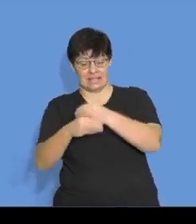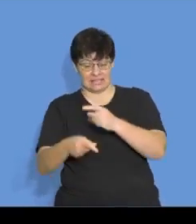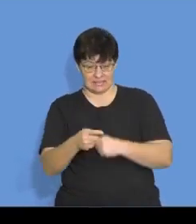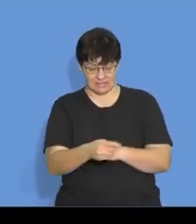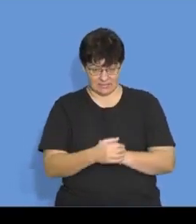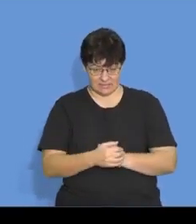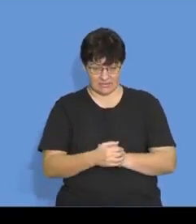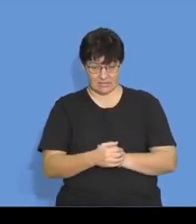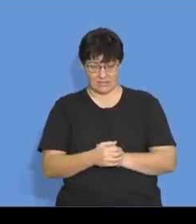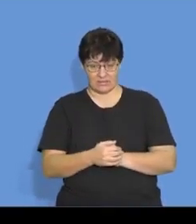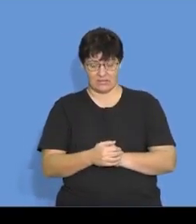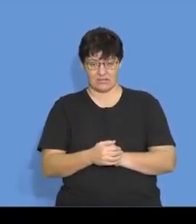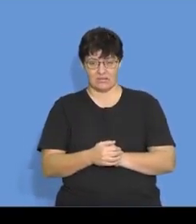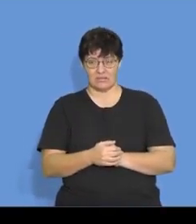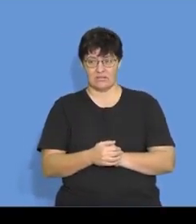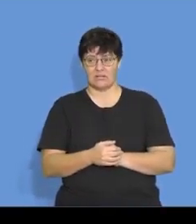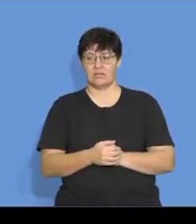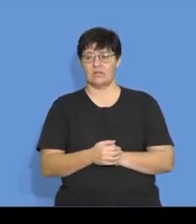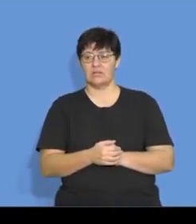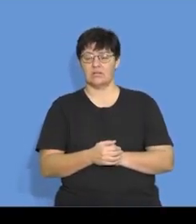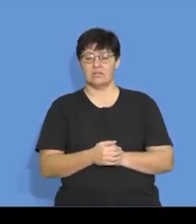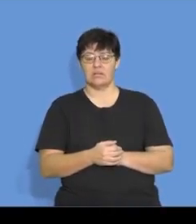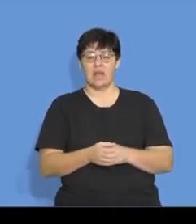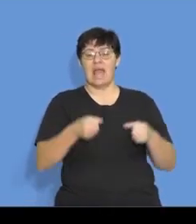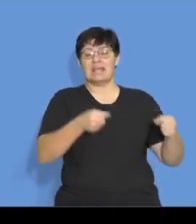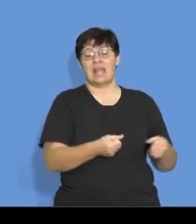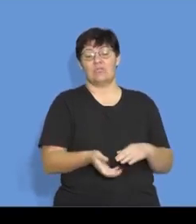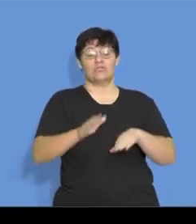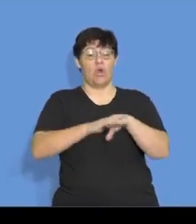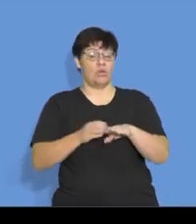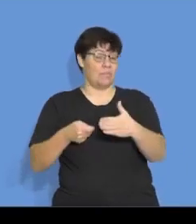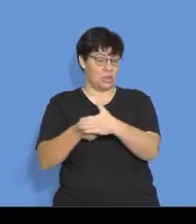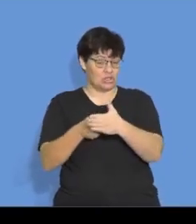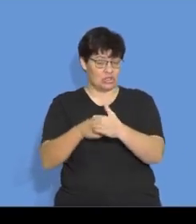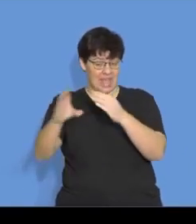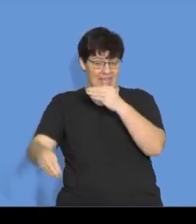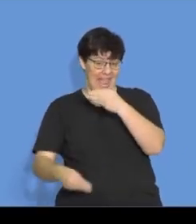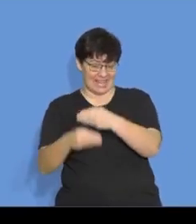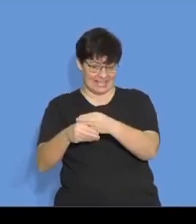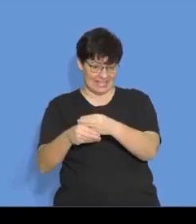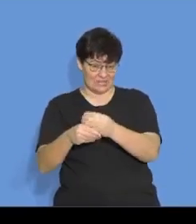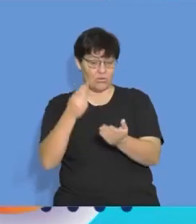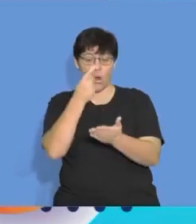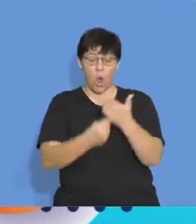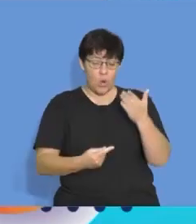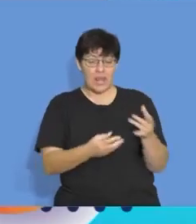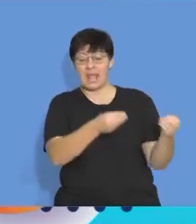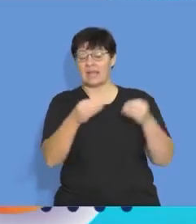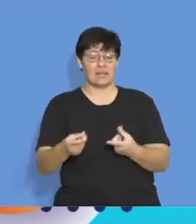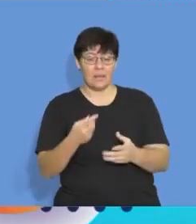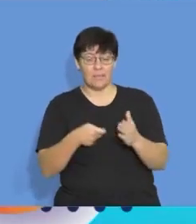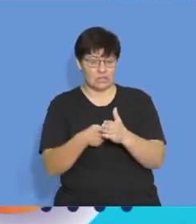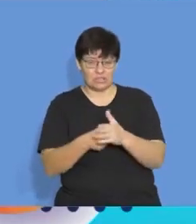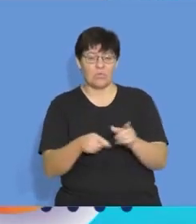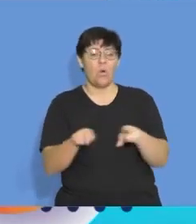add your carriage on purchases. Now be careful here. It's not only carriage on purchases, but all